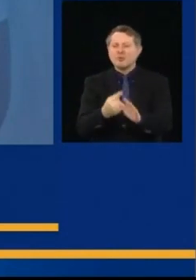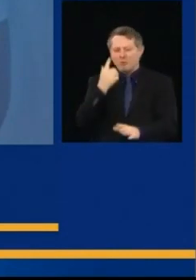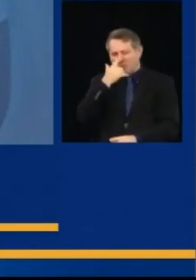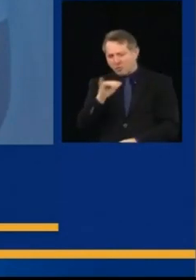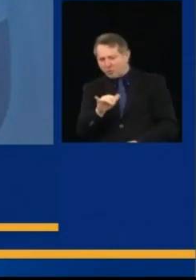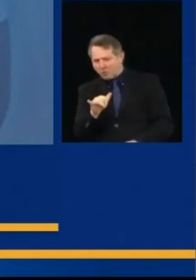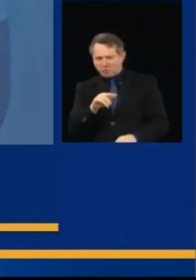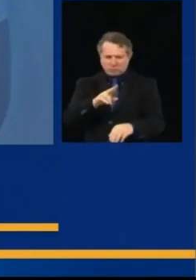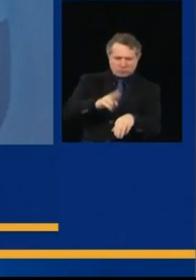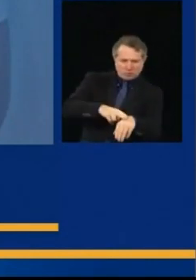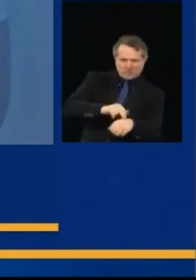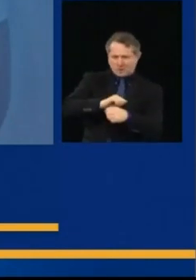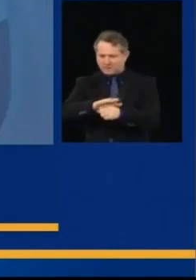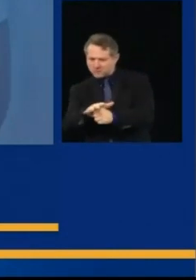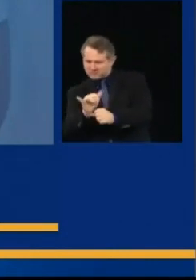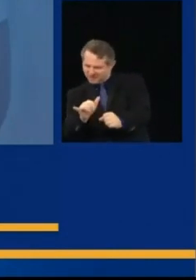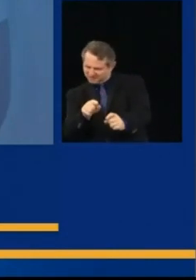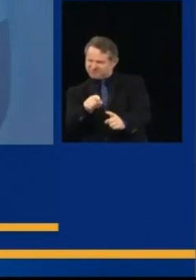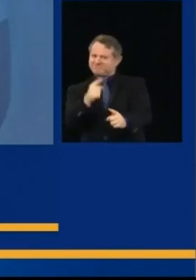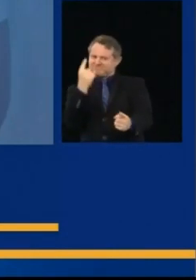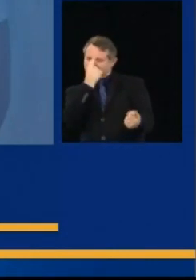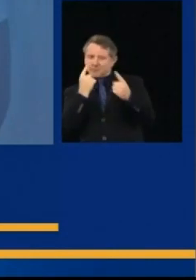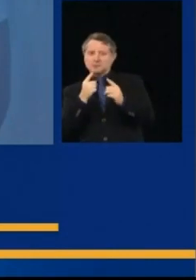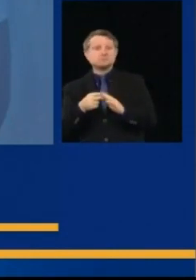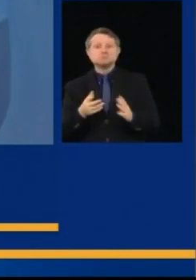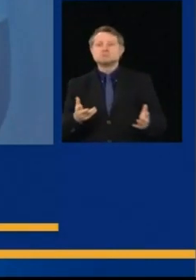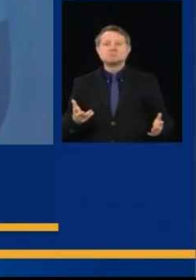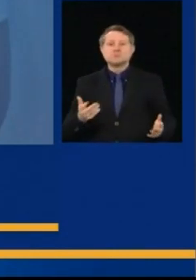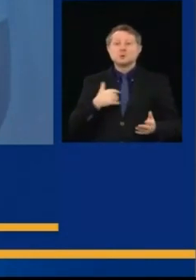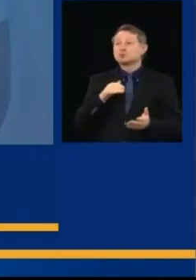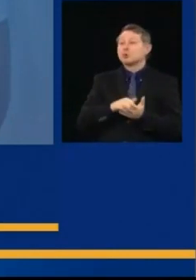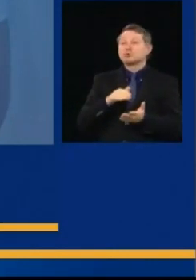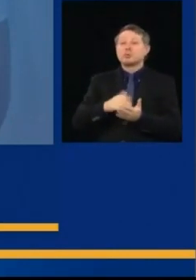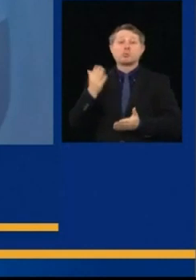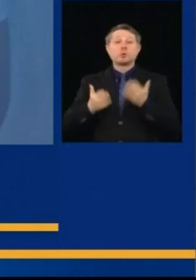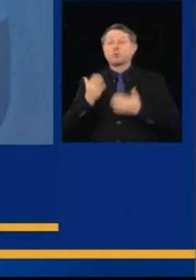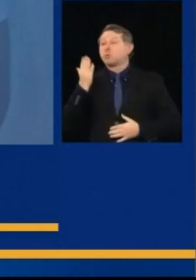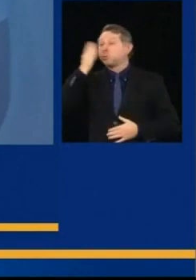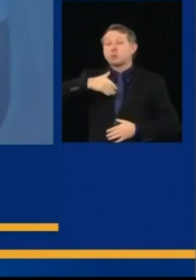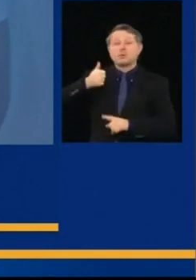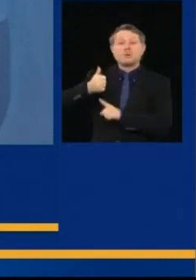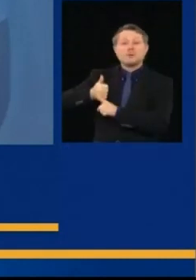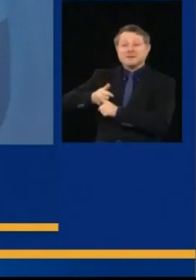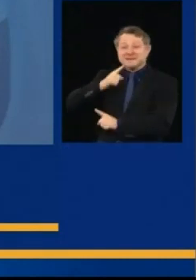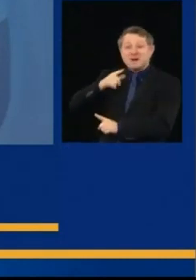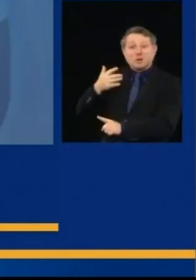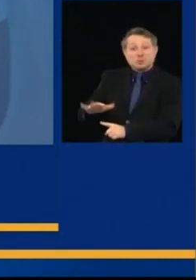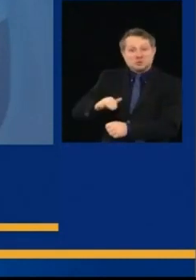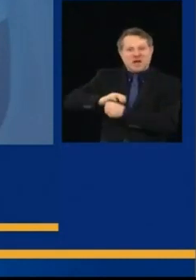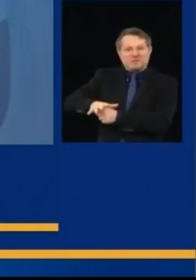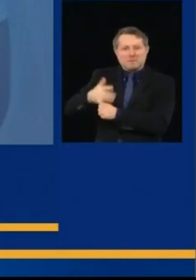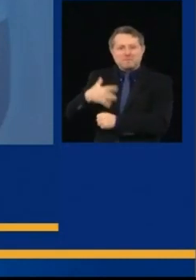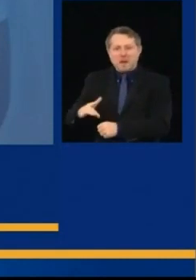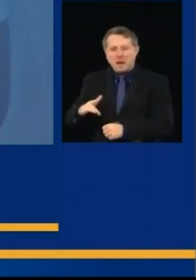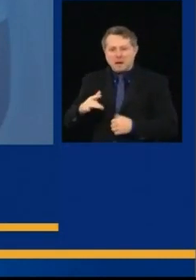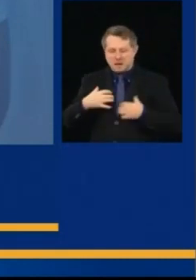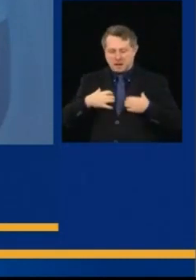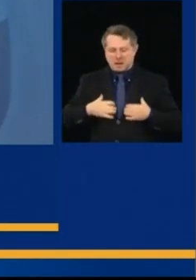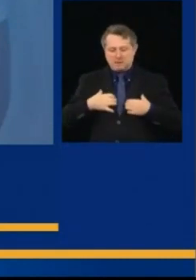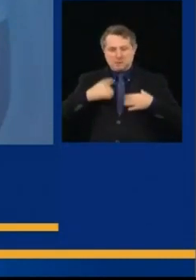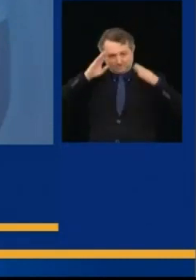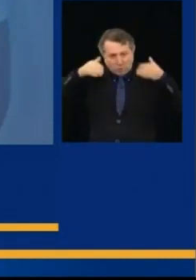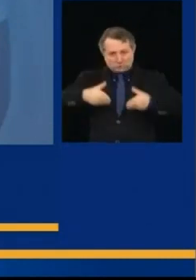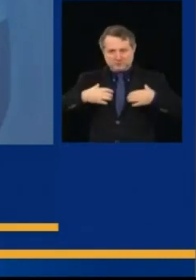not have been initially diagnosed as a COVID case. COVID cases are normally respiratory. This is not